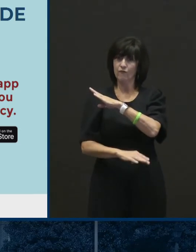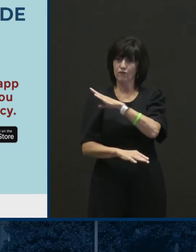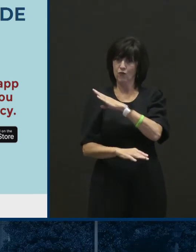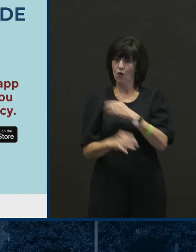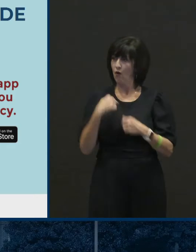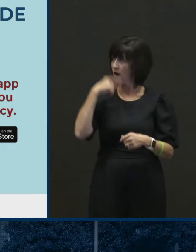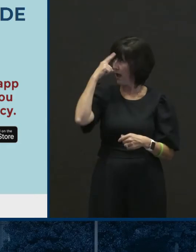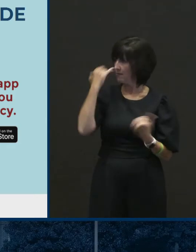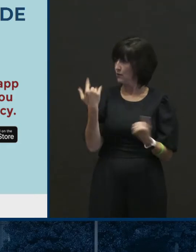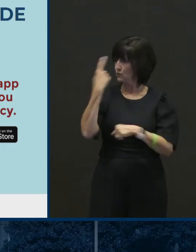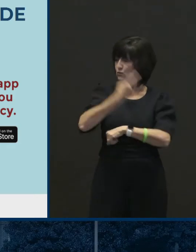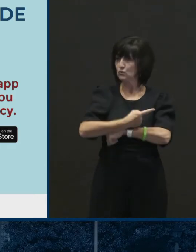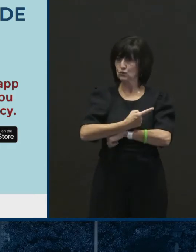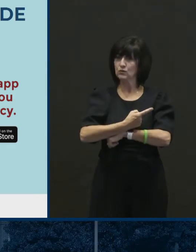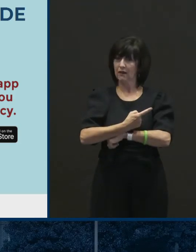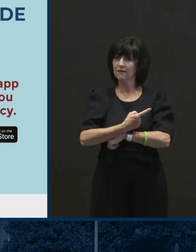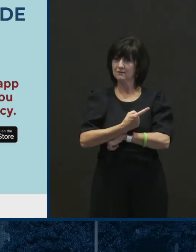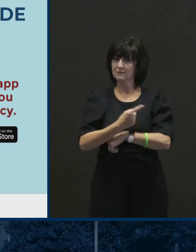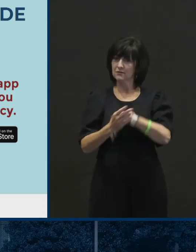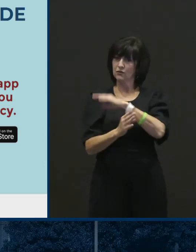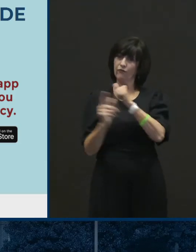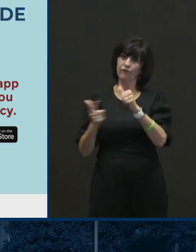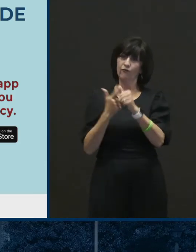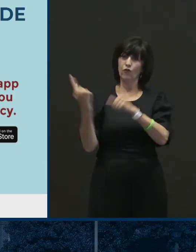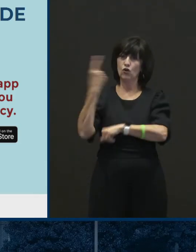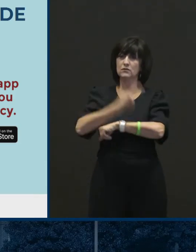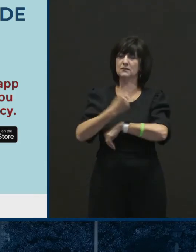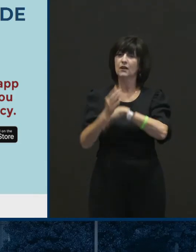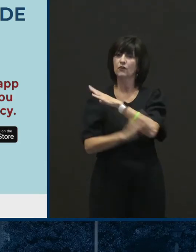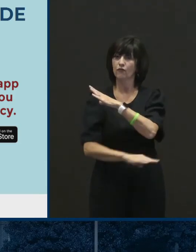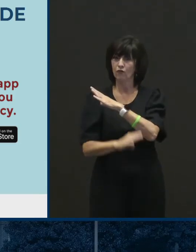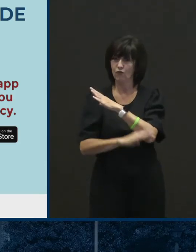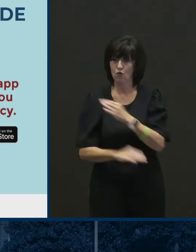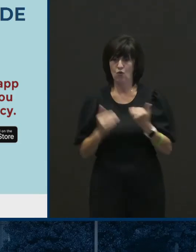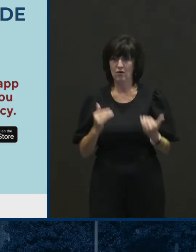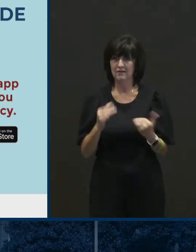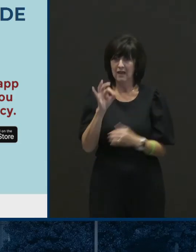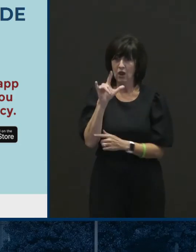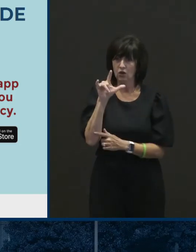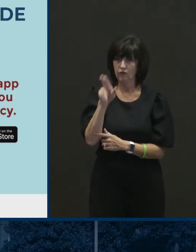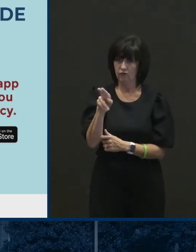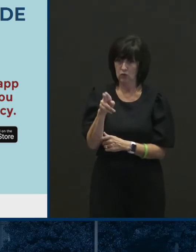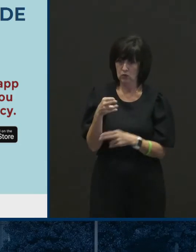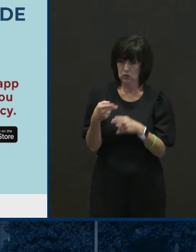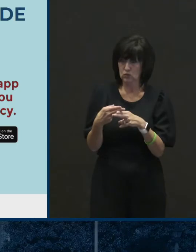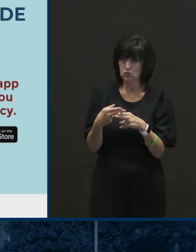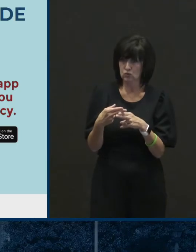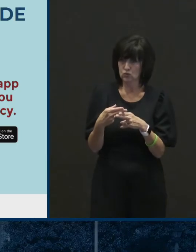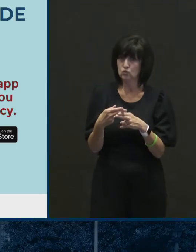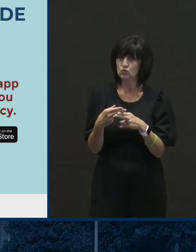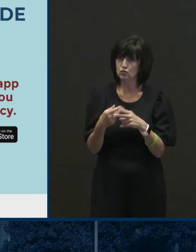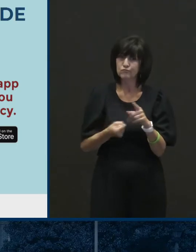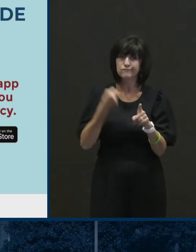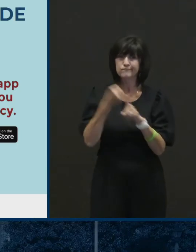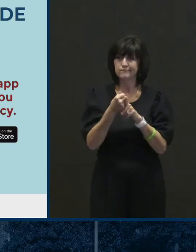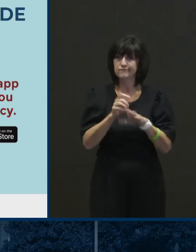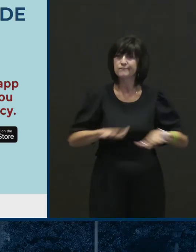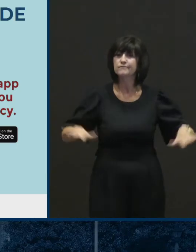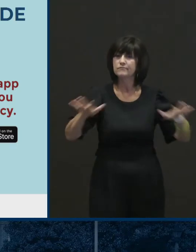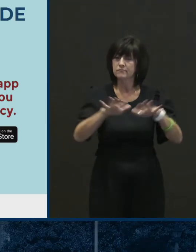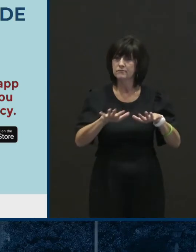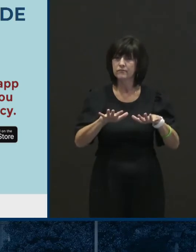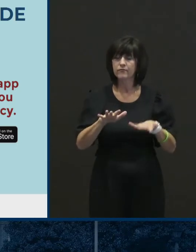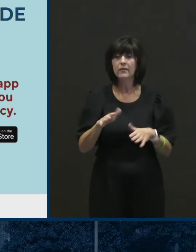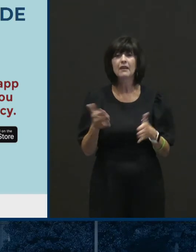today, and the return of the flu is right around the corner. And those of you who are putting off hospital care, don't do